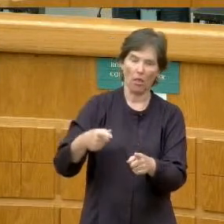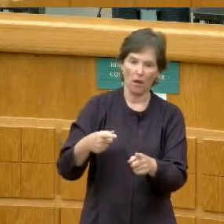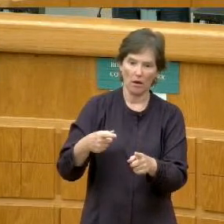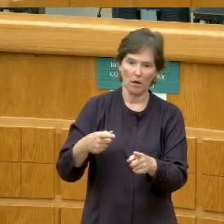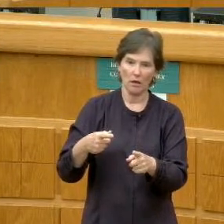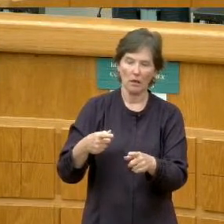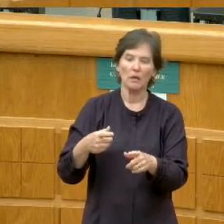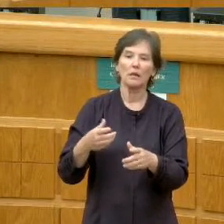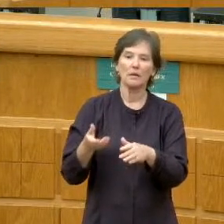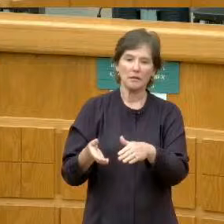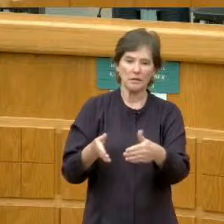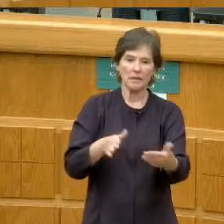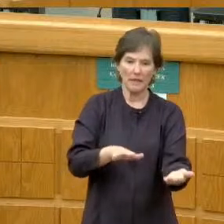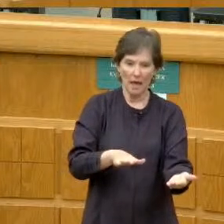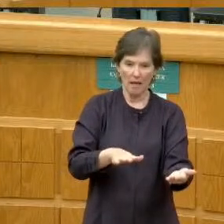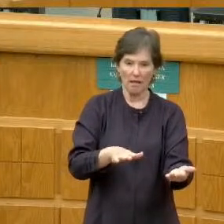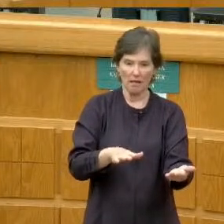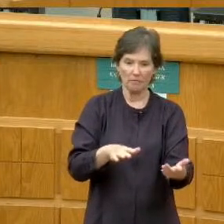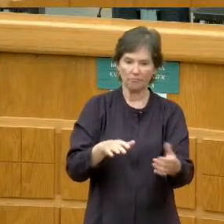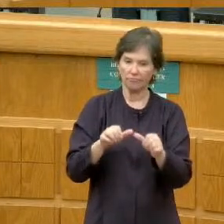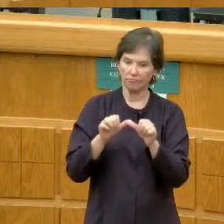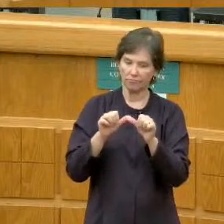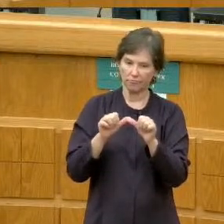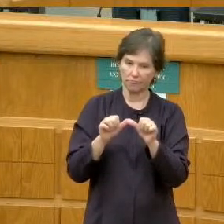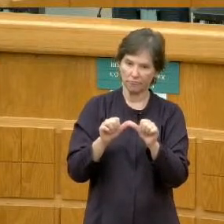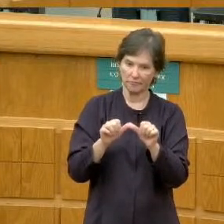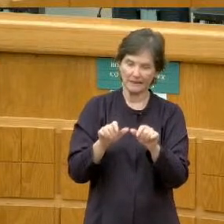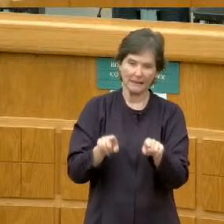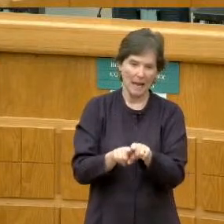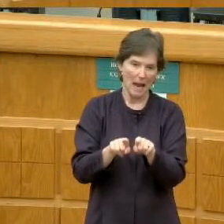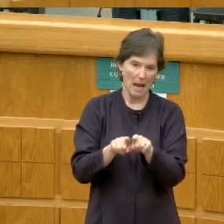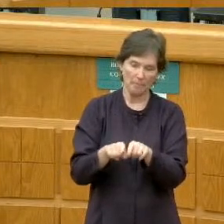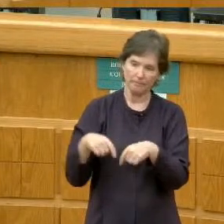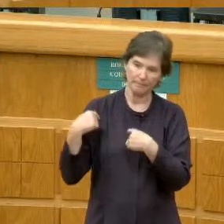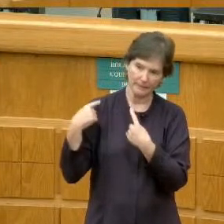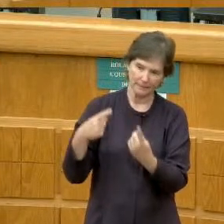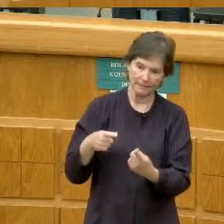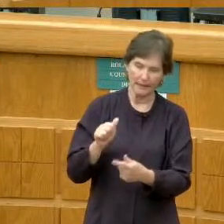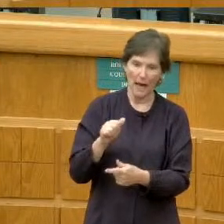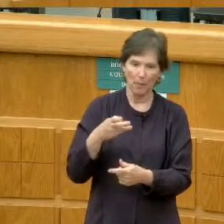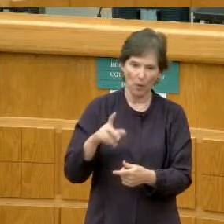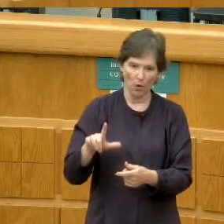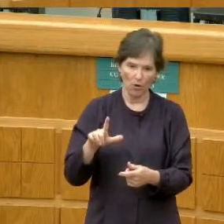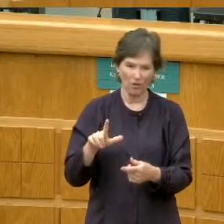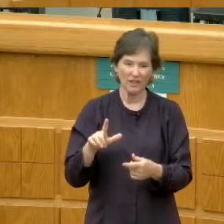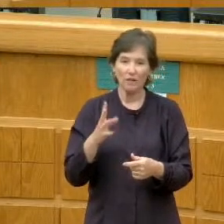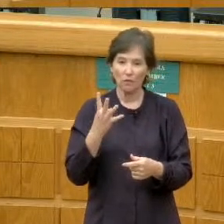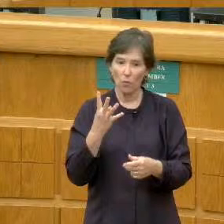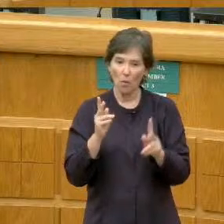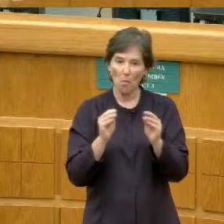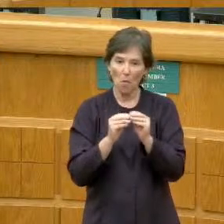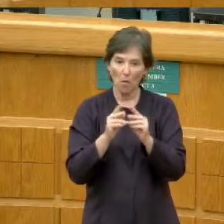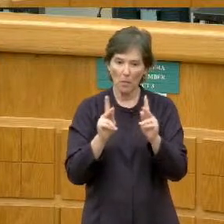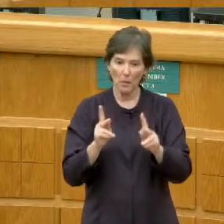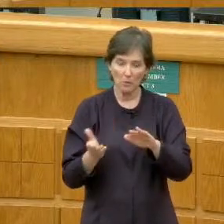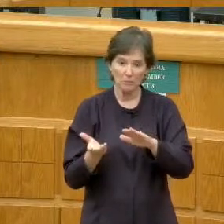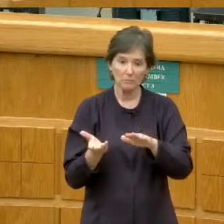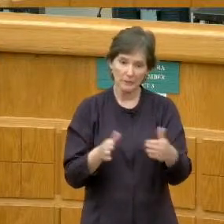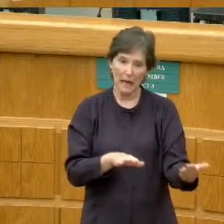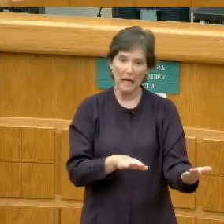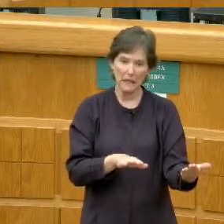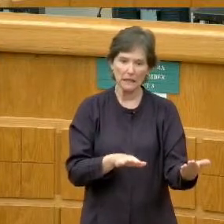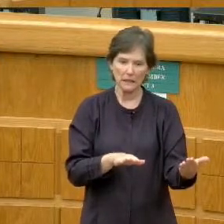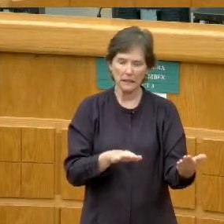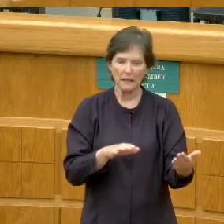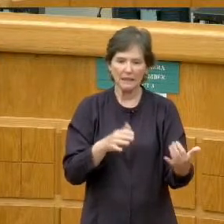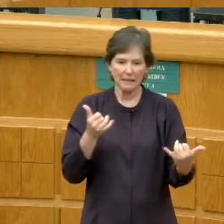we have to report to the community, which is bad. It's a bad thing, but it's about half